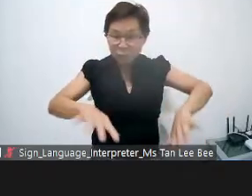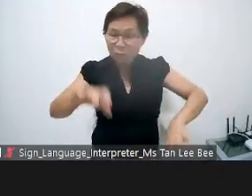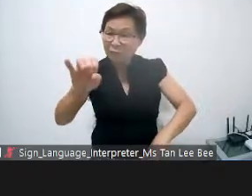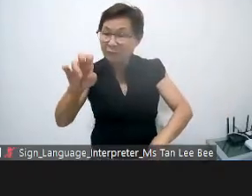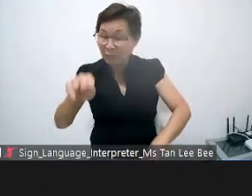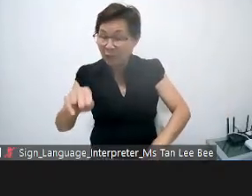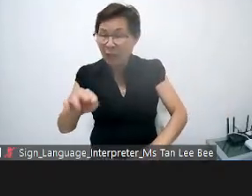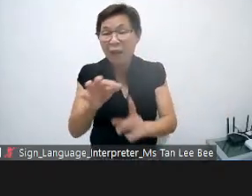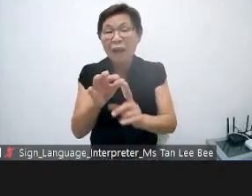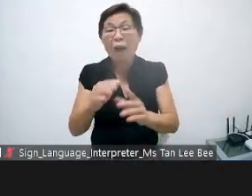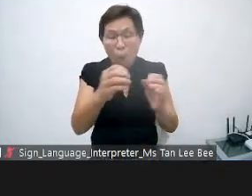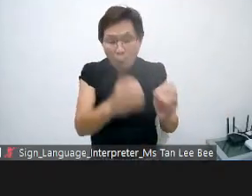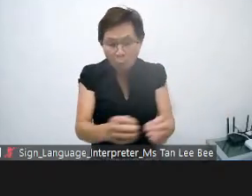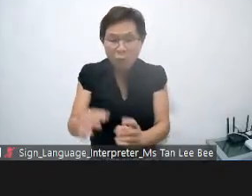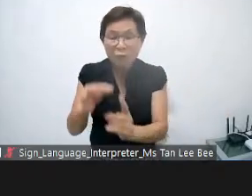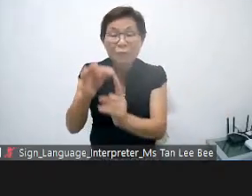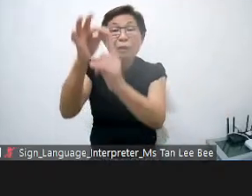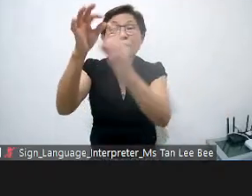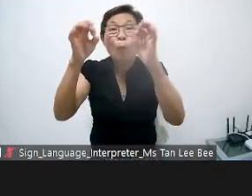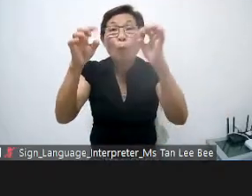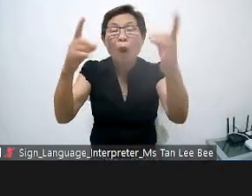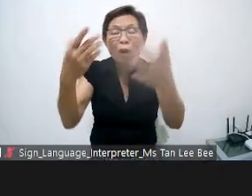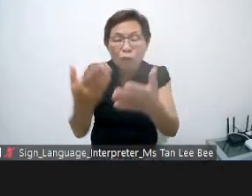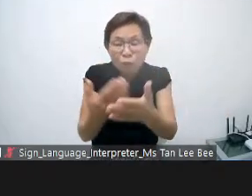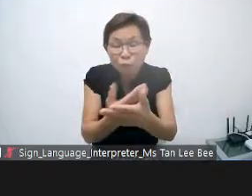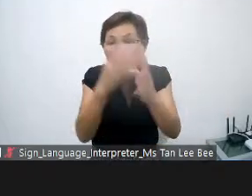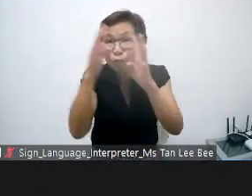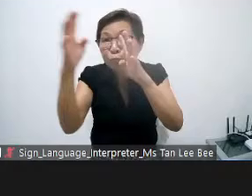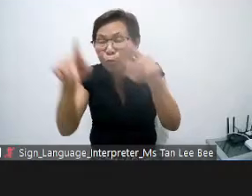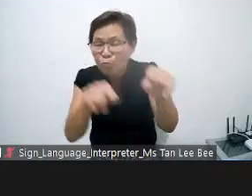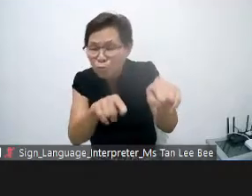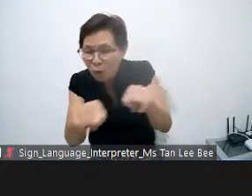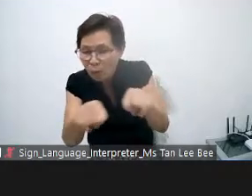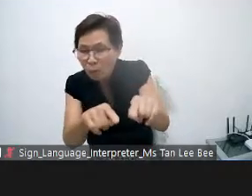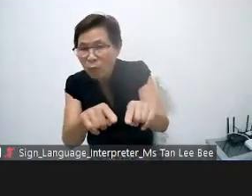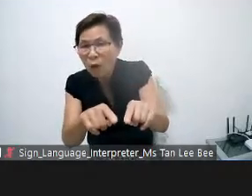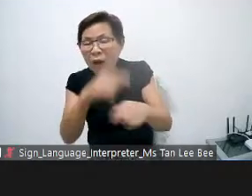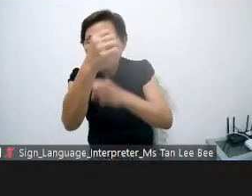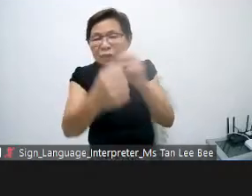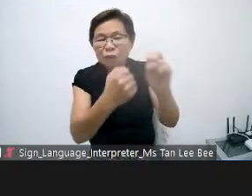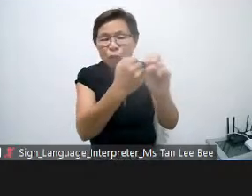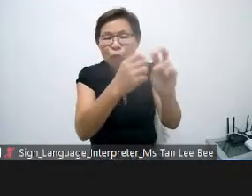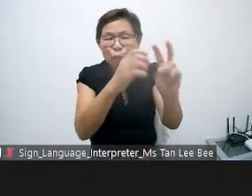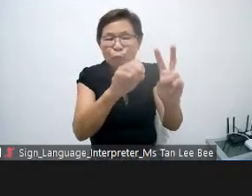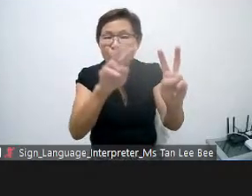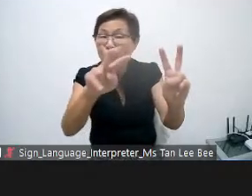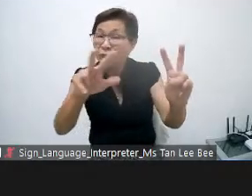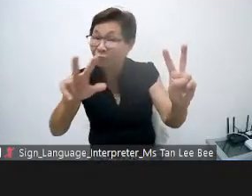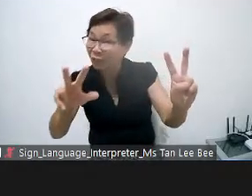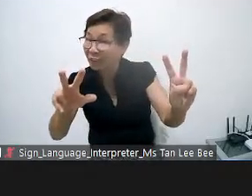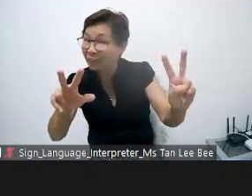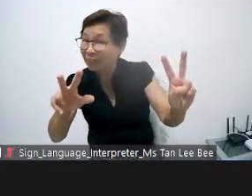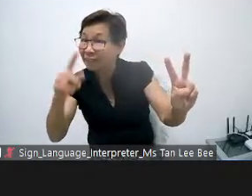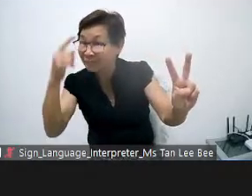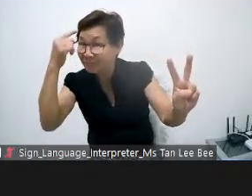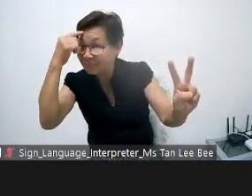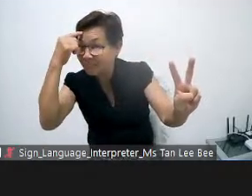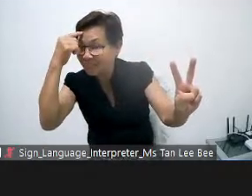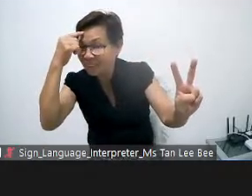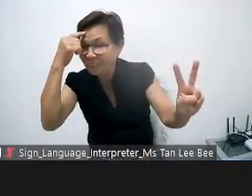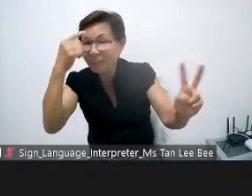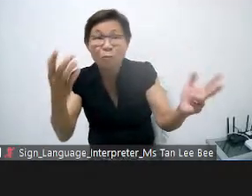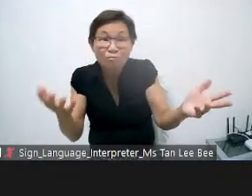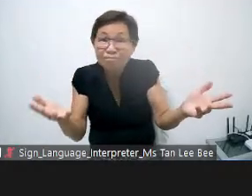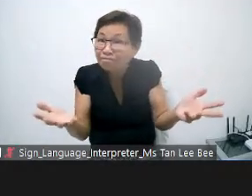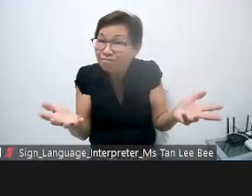the Special Education Innovation Competition next year in 2023.